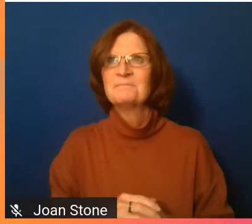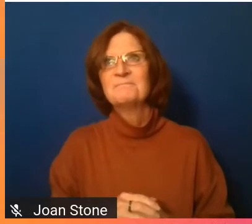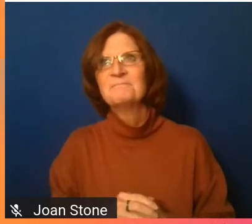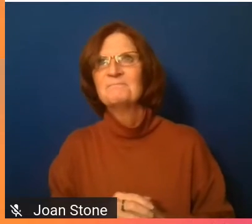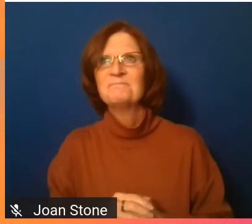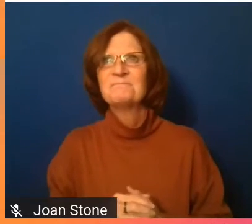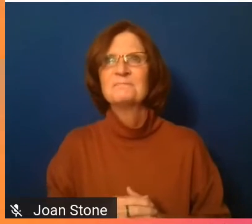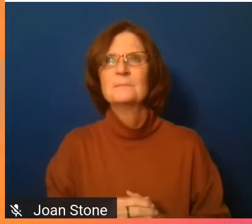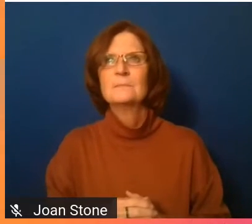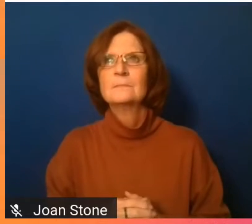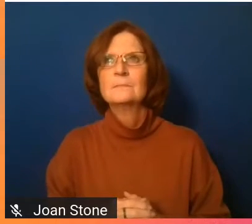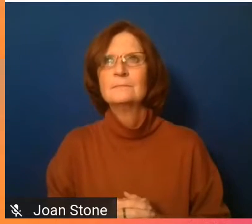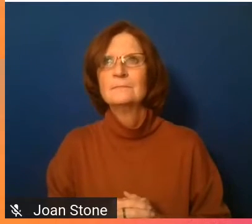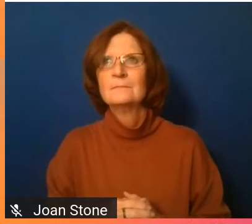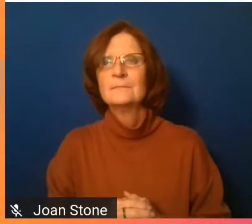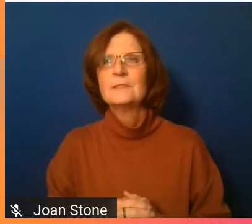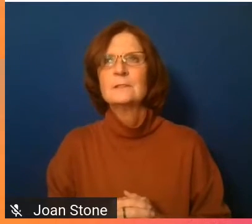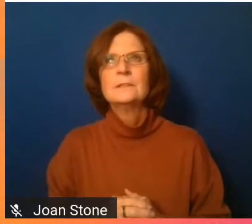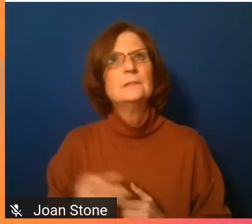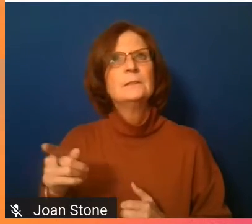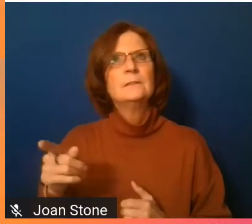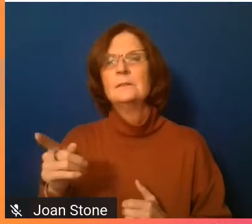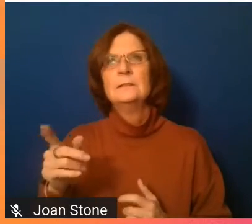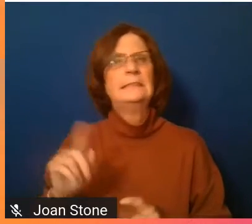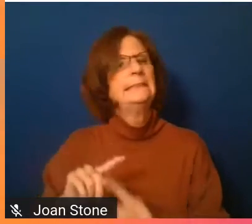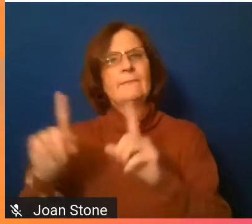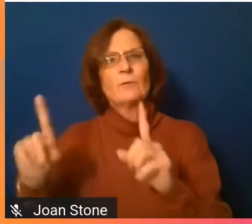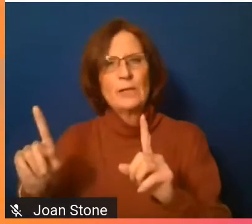very cinematic. I think that